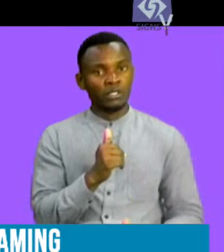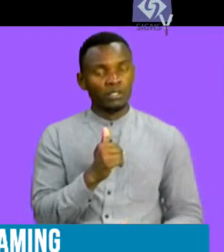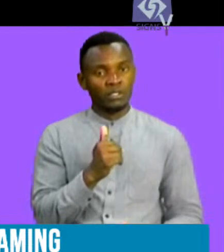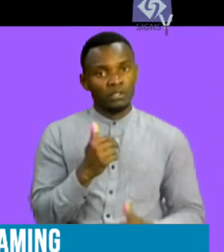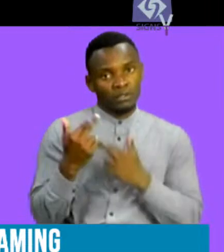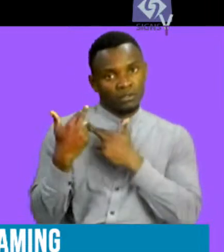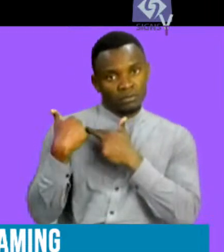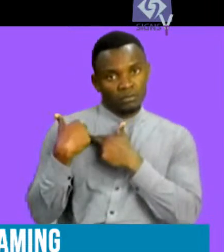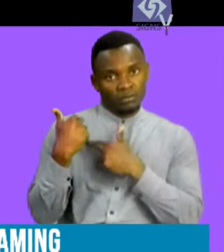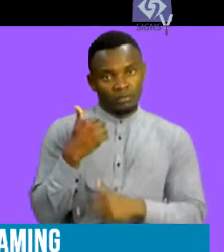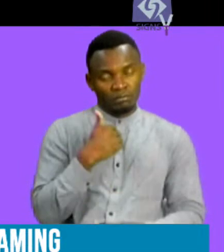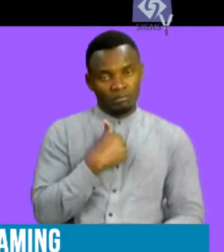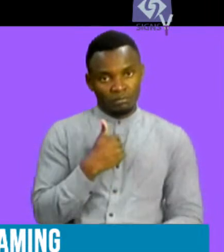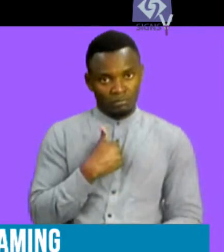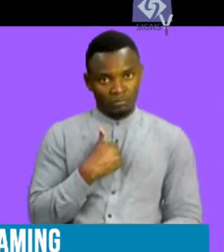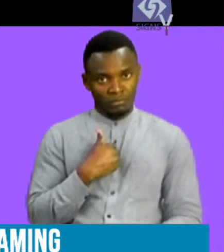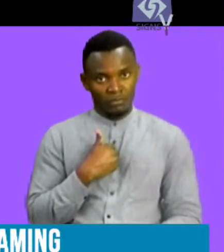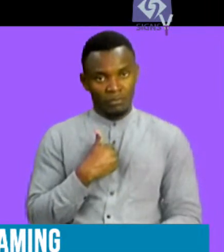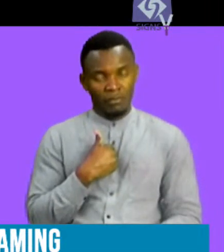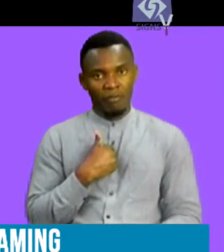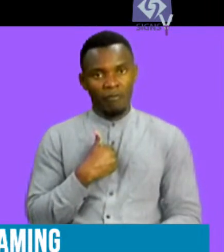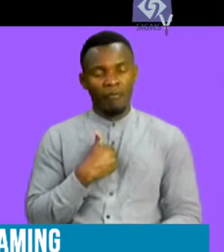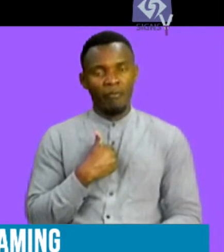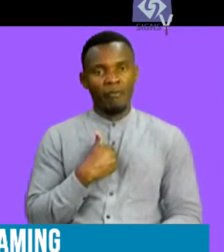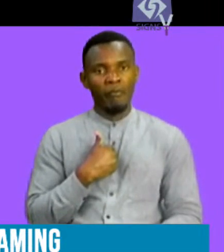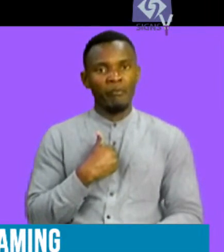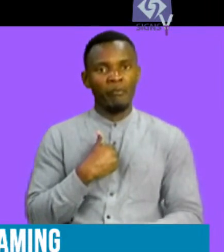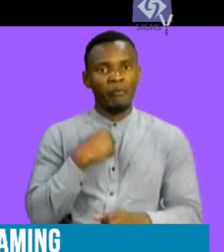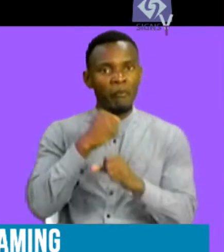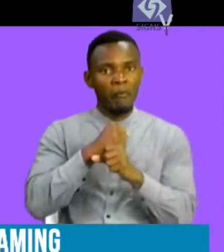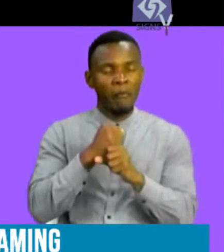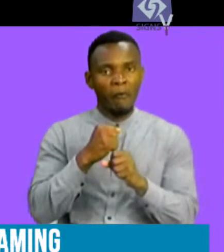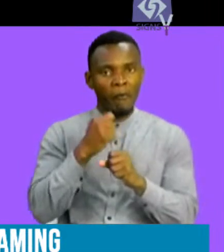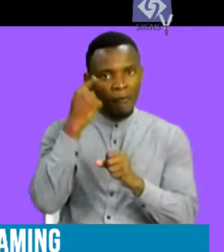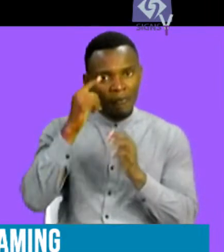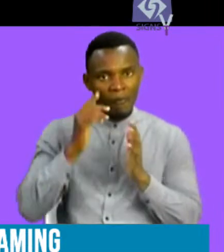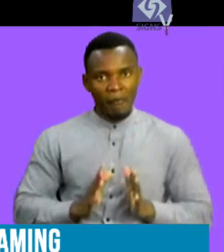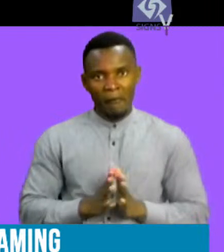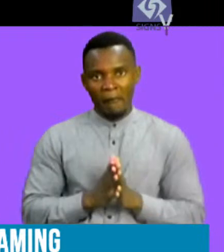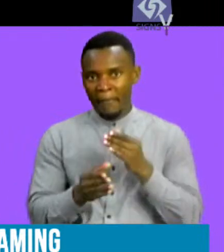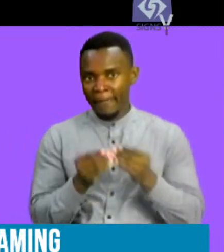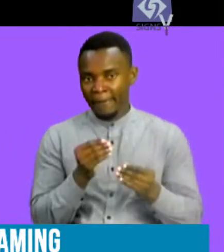play in matters related to disability. Yeah. Then we have